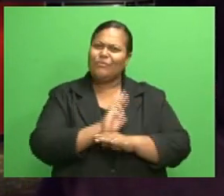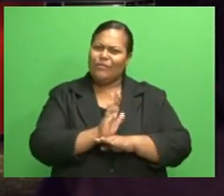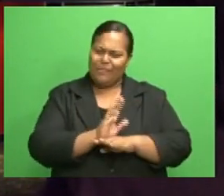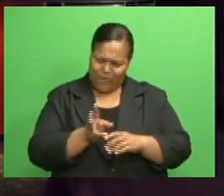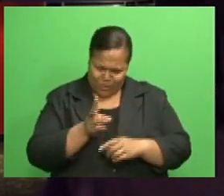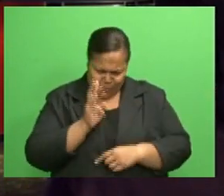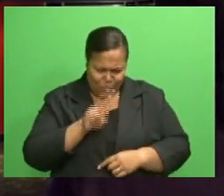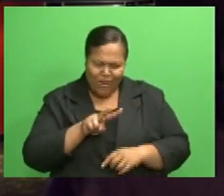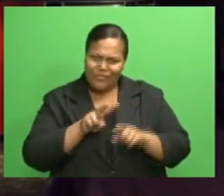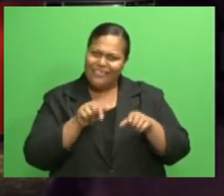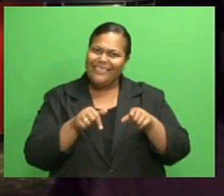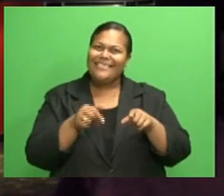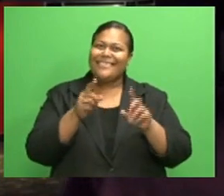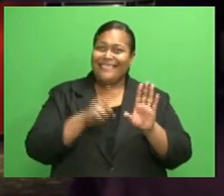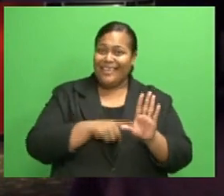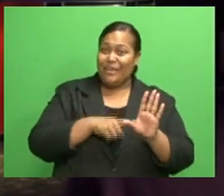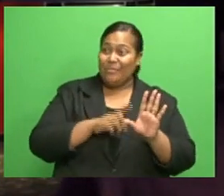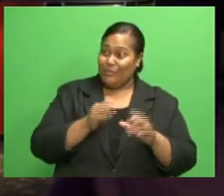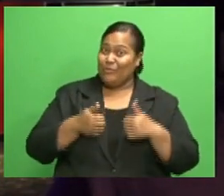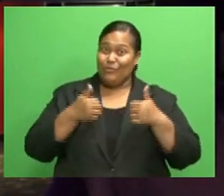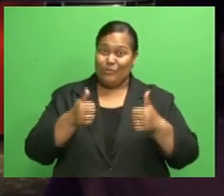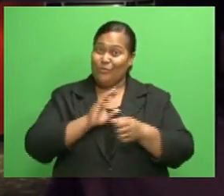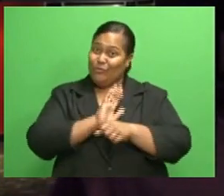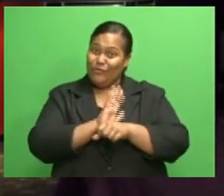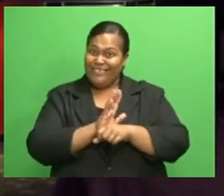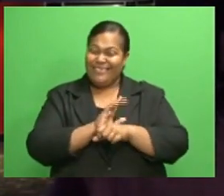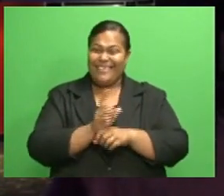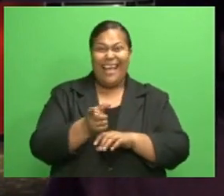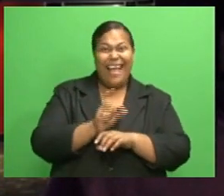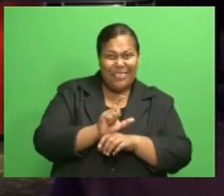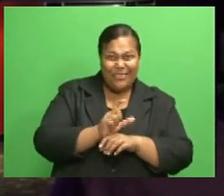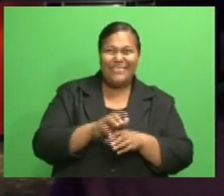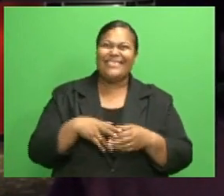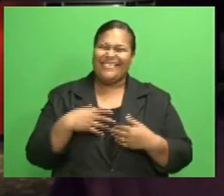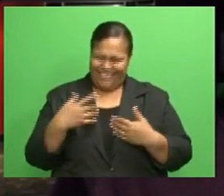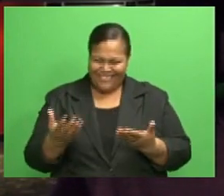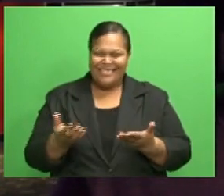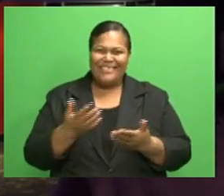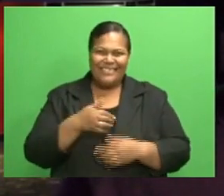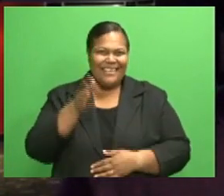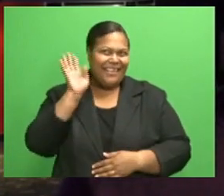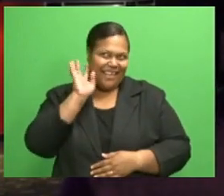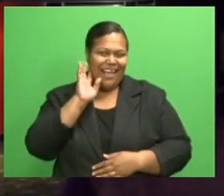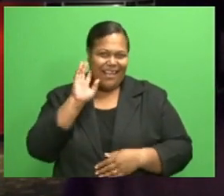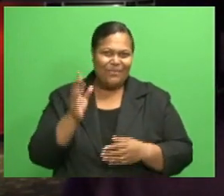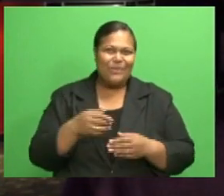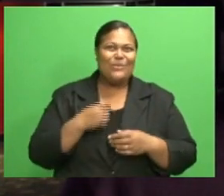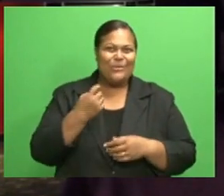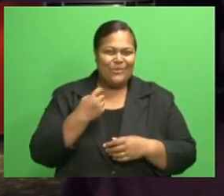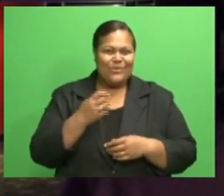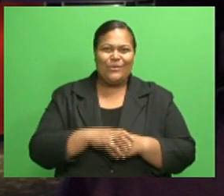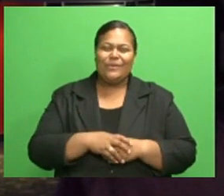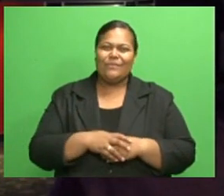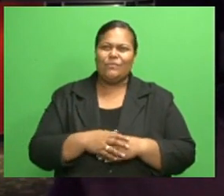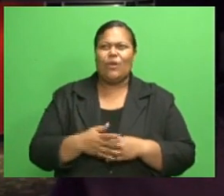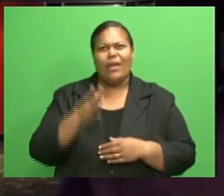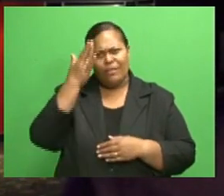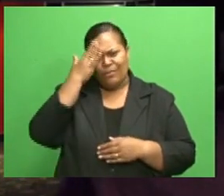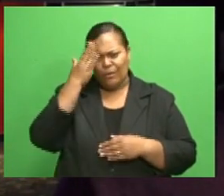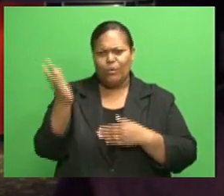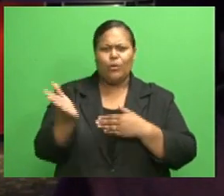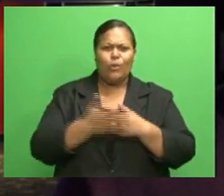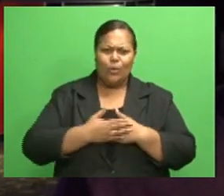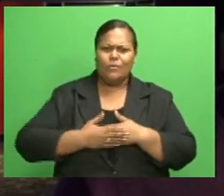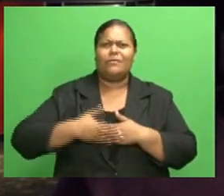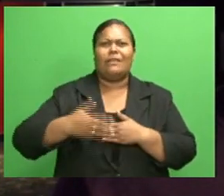combination of movies and cartoons coming out. And initially I thought they'll close the cinema longer and that it would open probably later. So I was